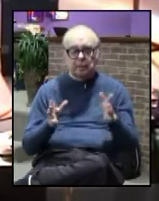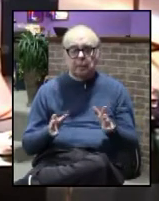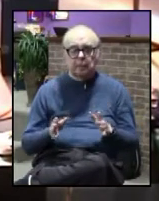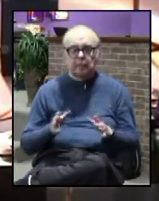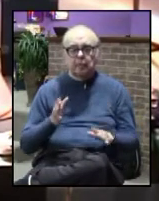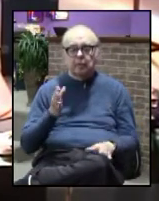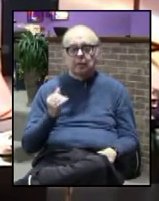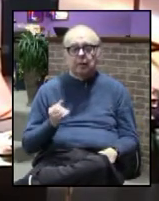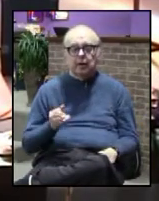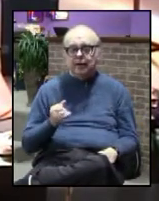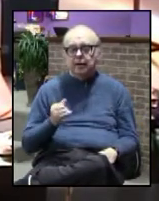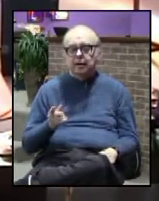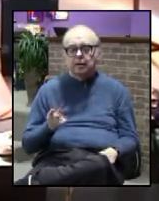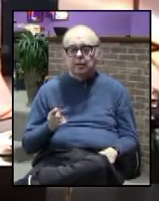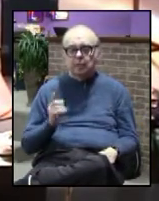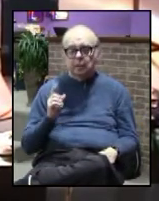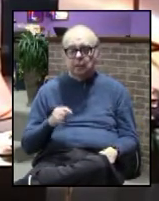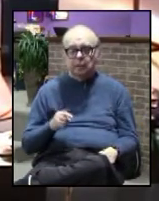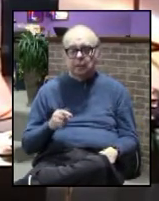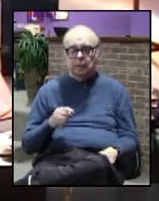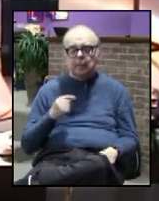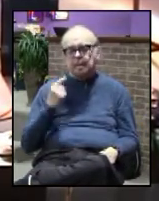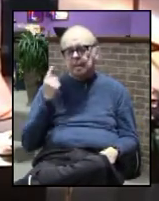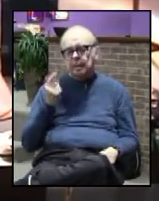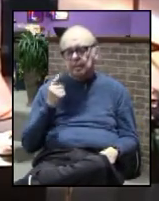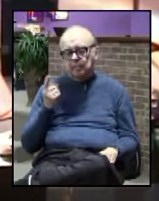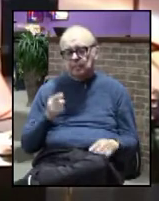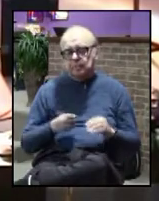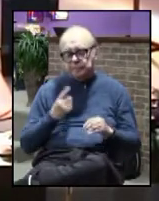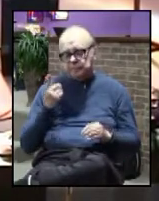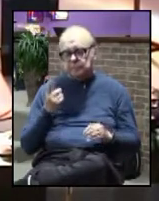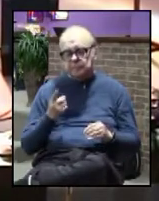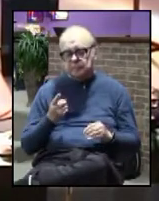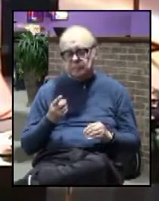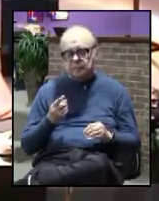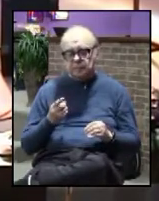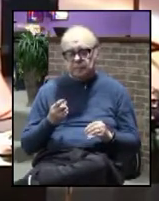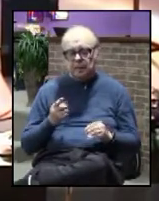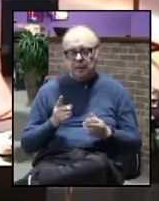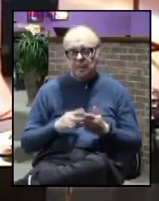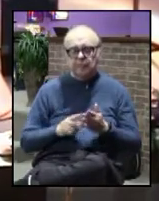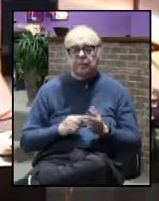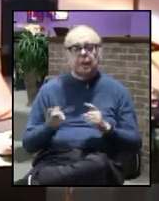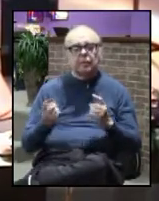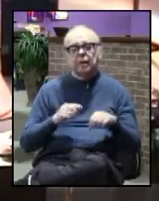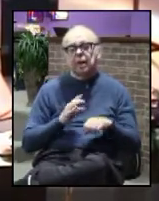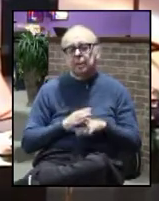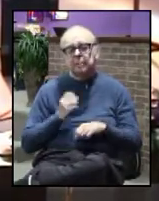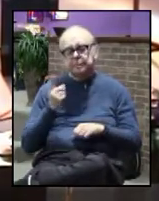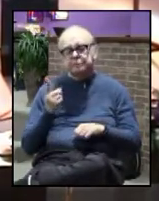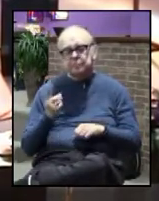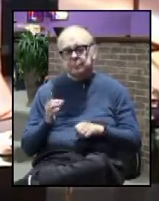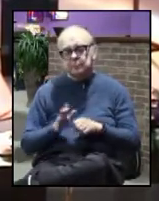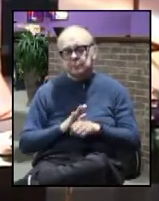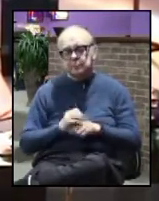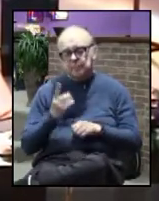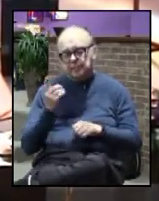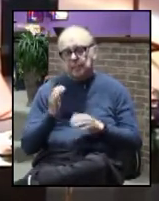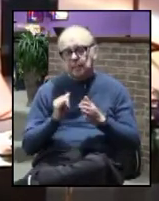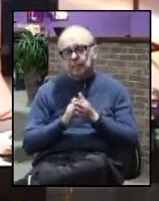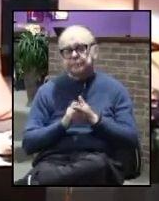This is why he says, listen. He says you need to be concerned. Now I understand there are times you can't make it. I understand that. Totally understand